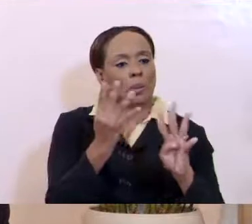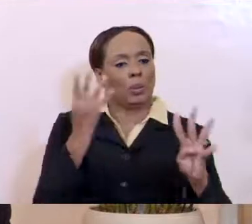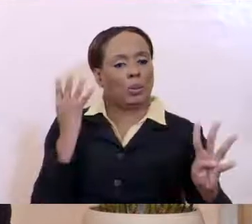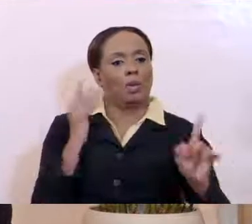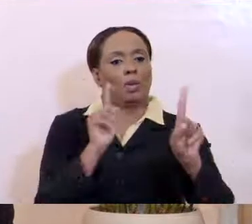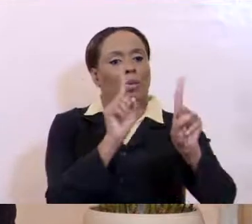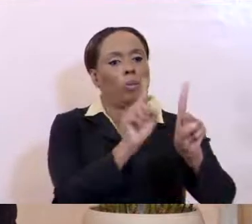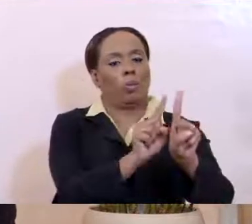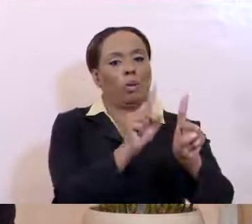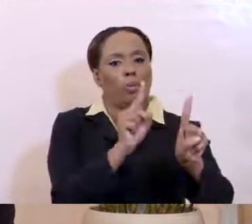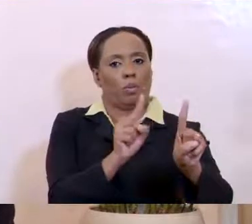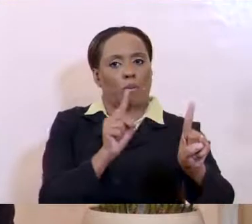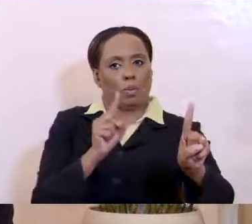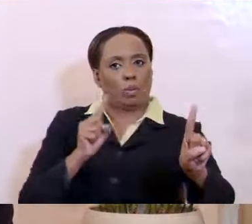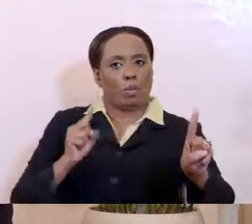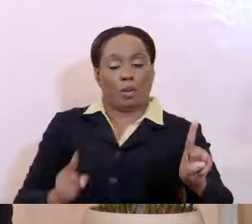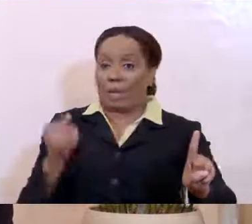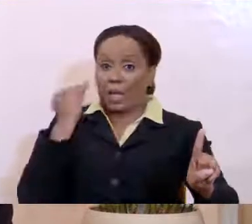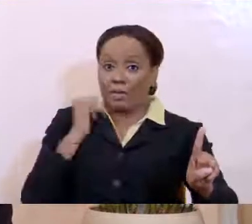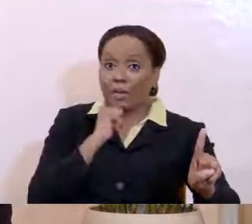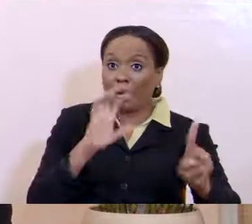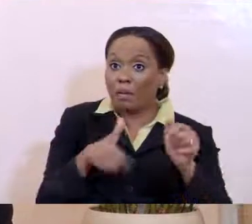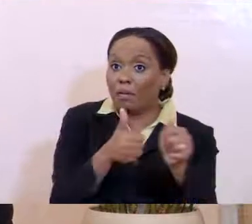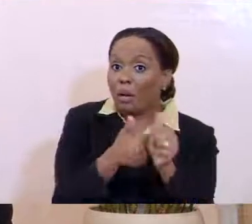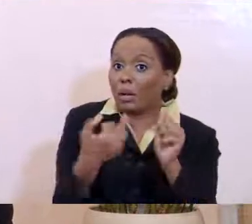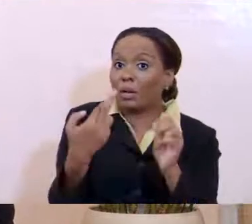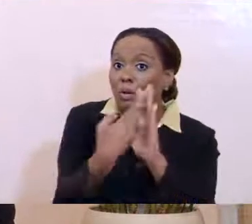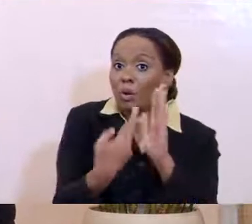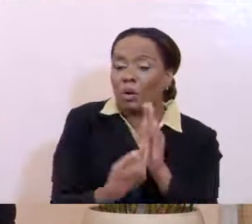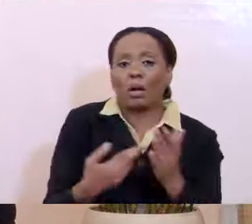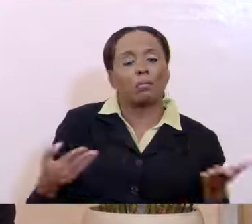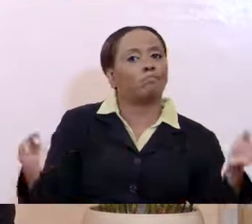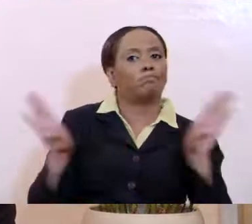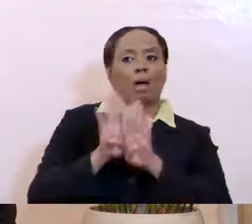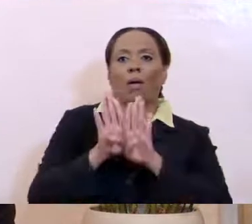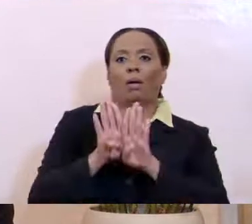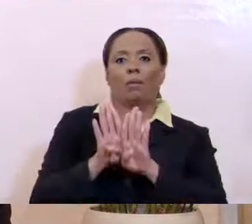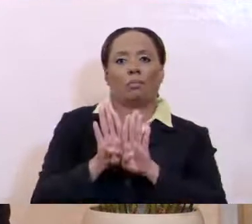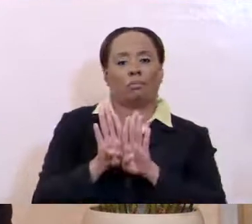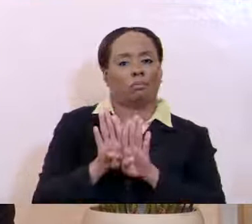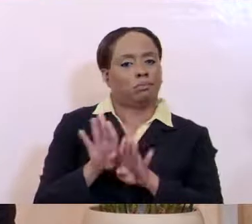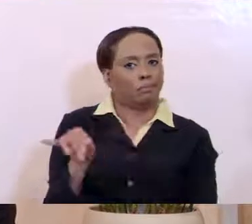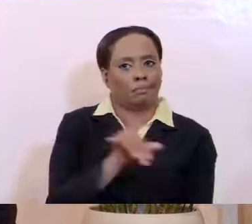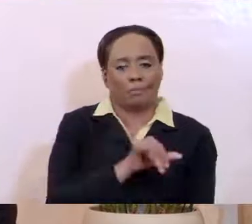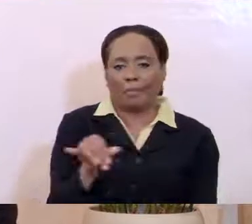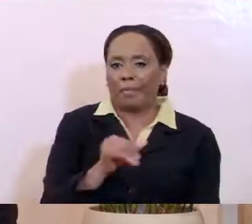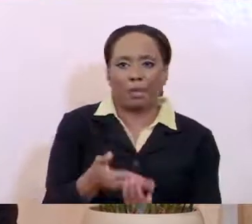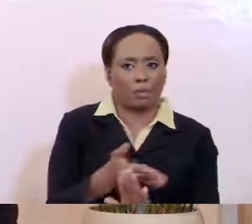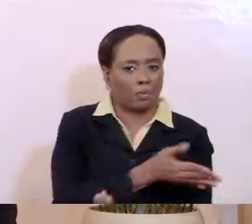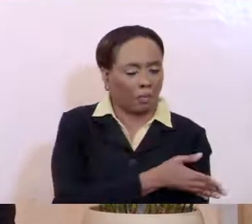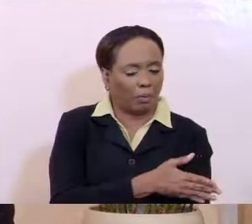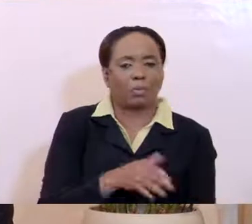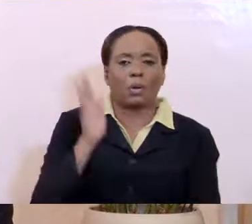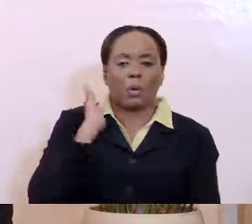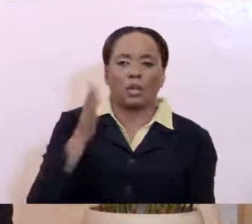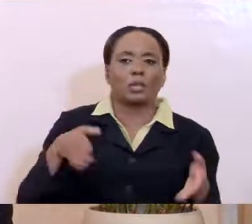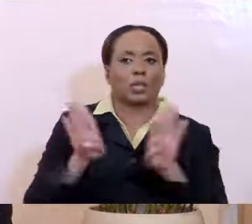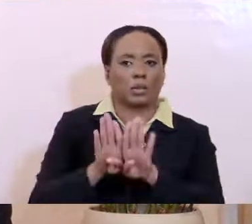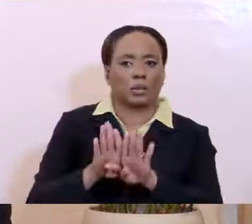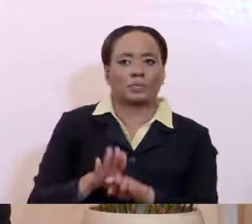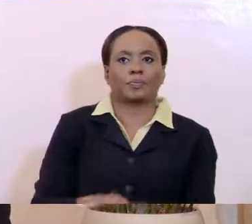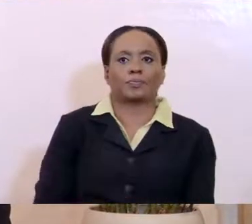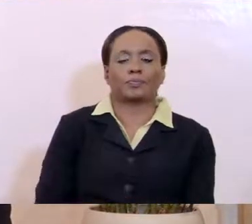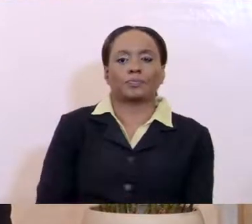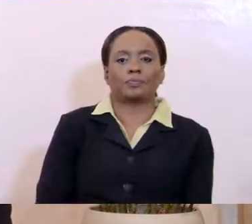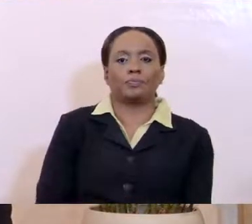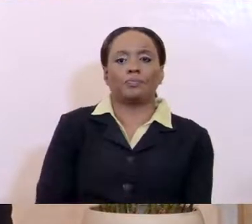the protocols, we will shut them down regrettably in exactly the same way as we've shut down businesses. In relation to